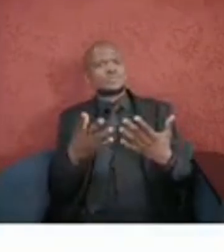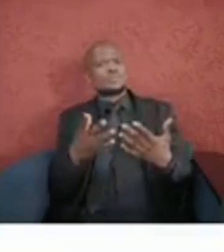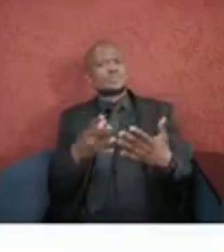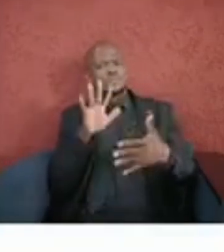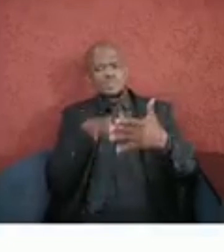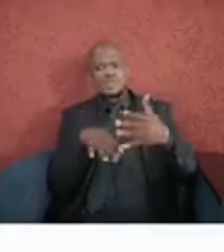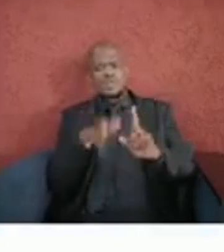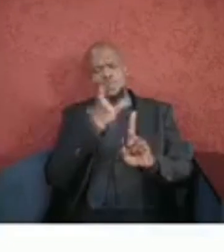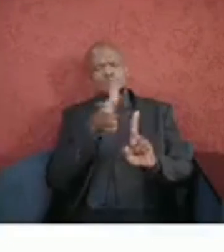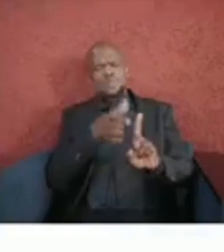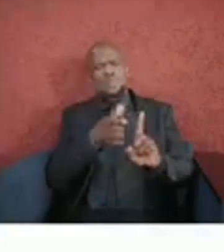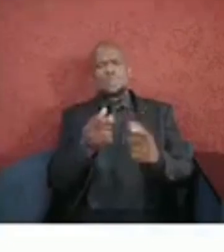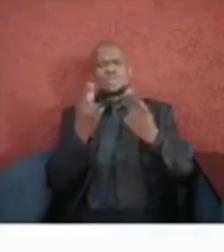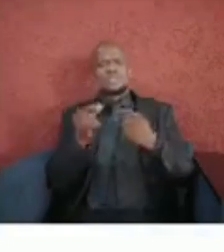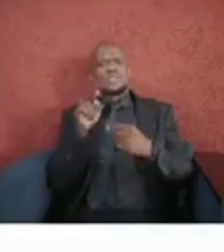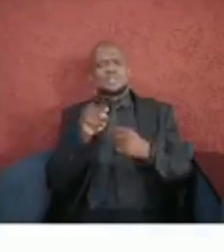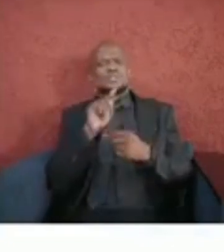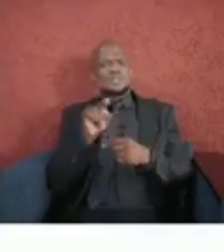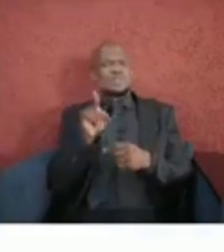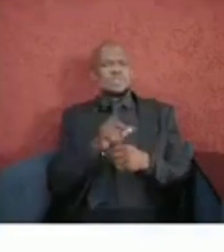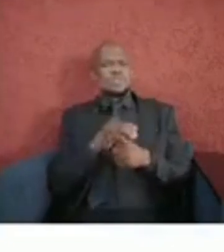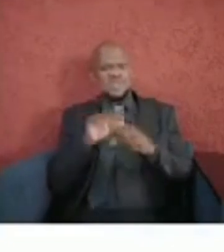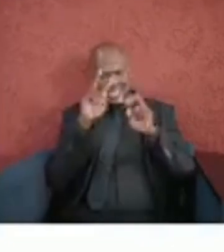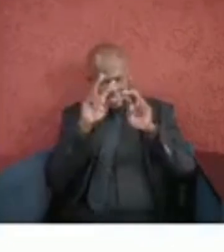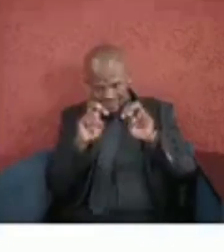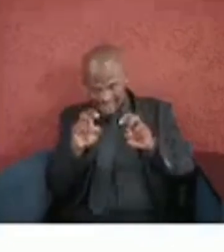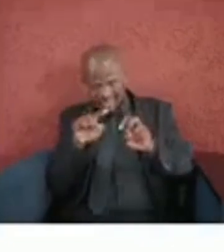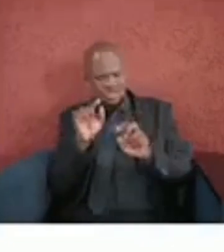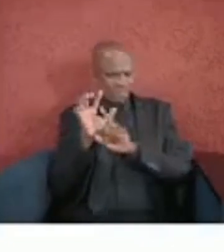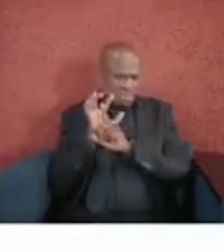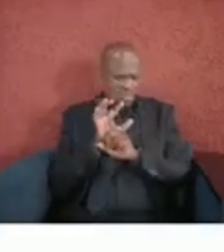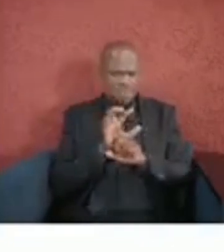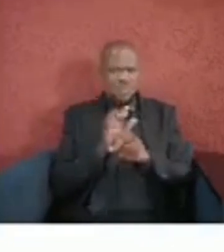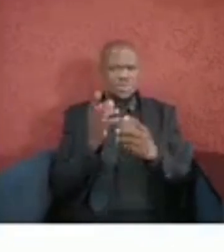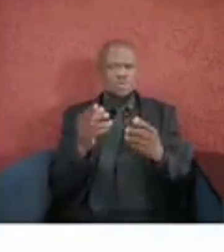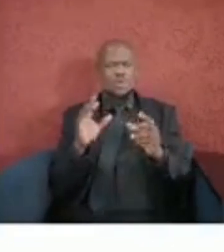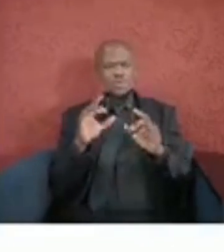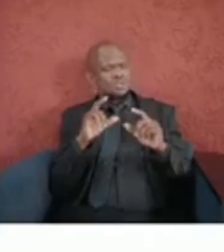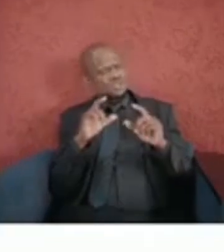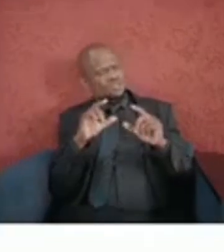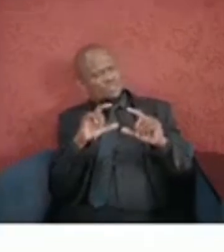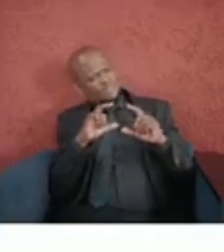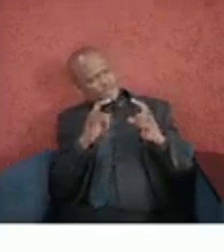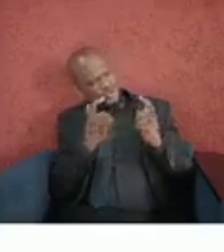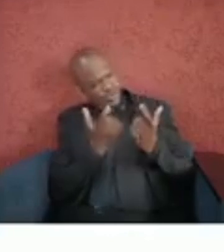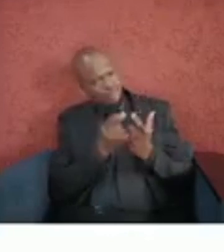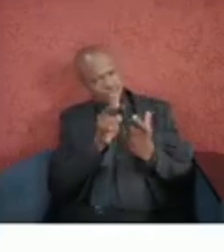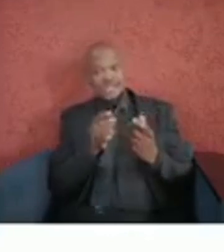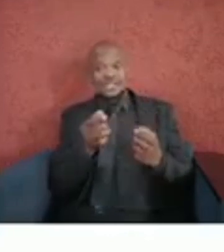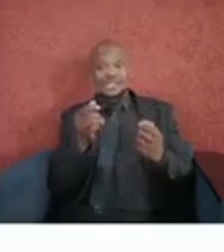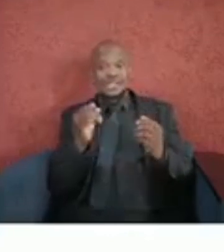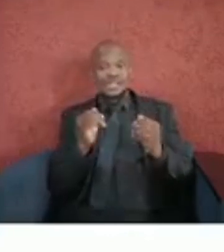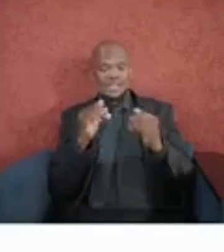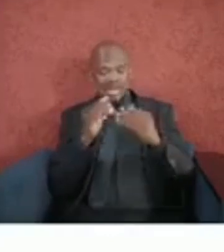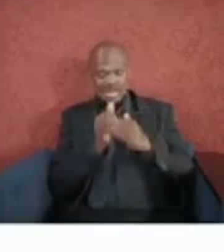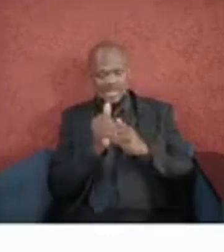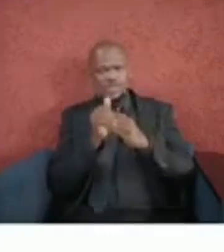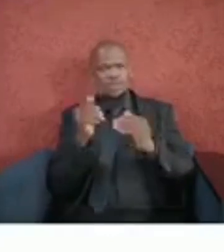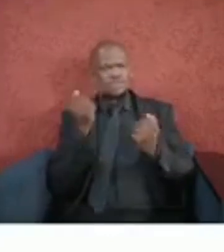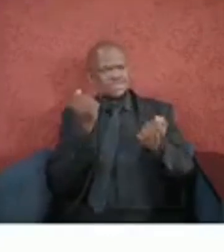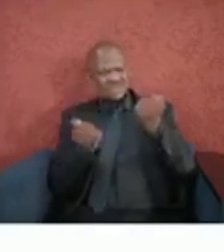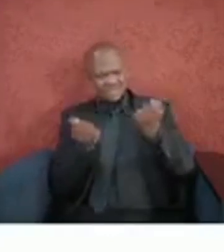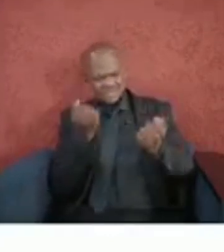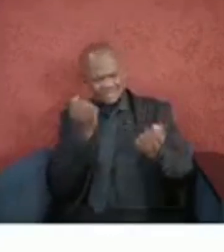then investigate that. There's an enforcement committee chaired by a retired judge, Judge Masipa, from the famous